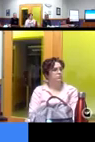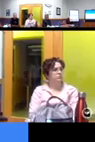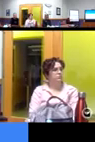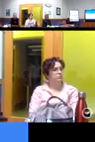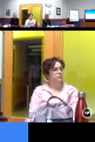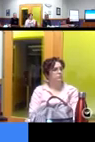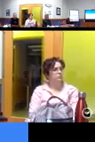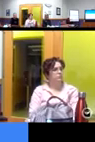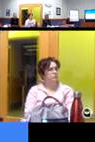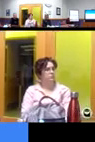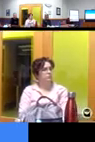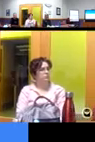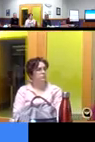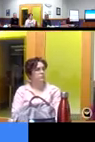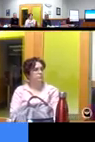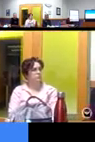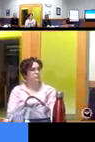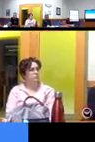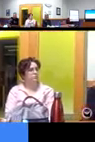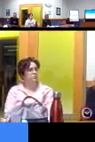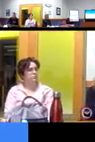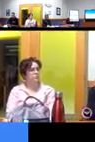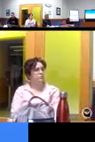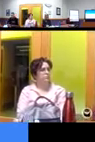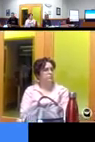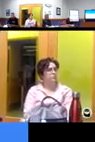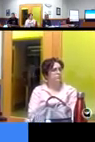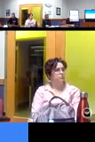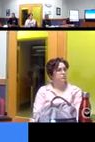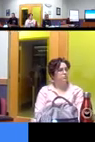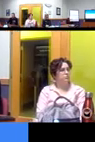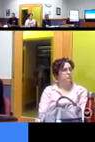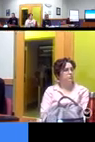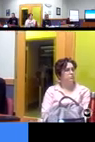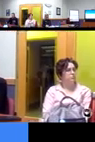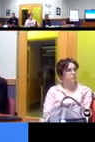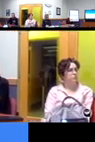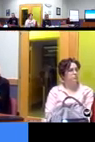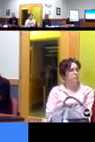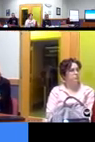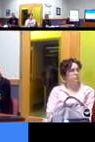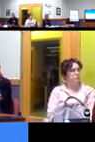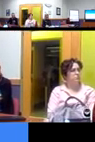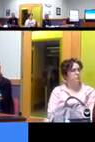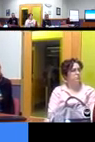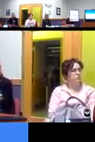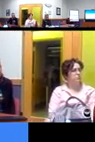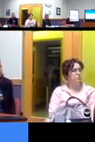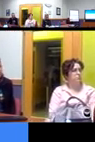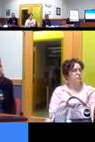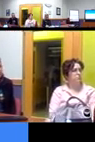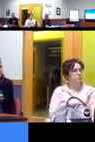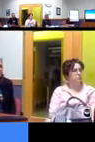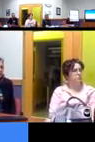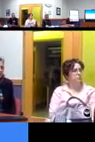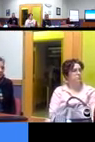you can find on our website, but I just wanted to give you an overview of who we are as an organization. And so on the next slide, I'm going to jump right